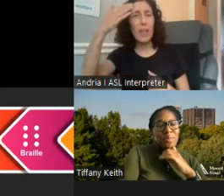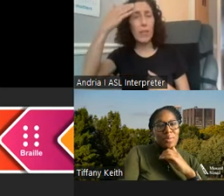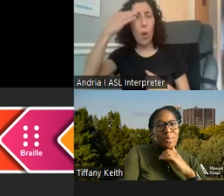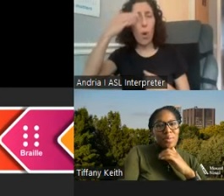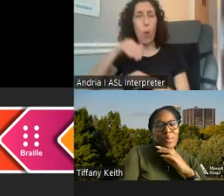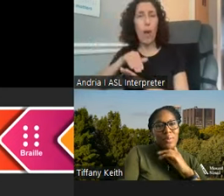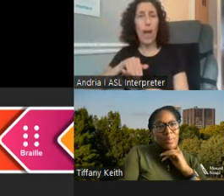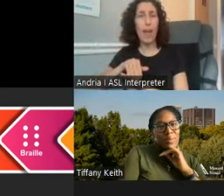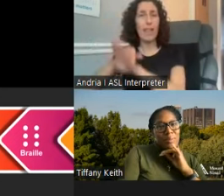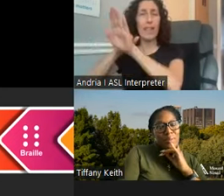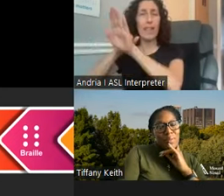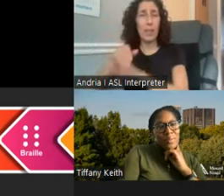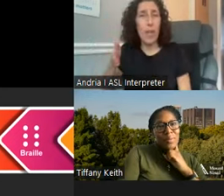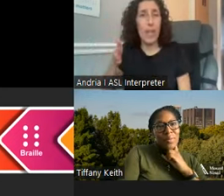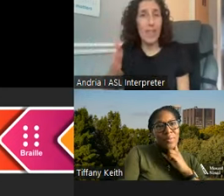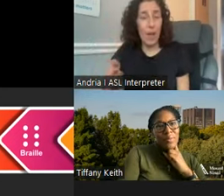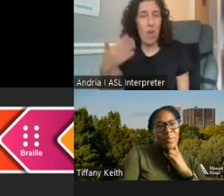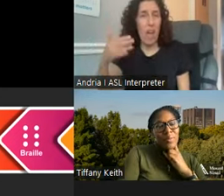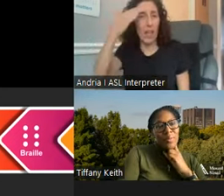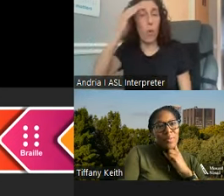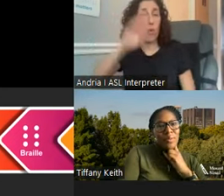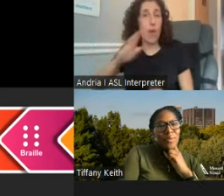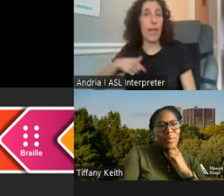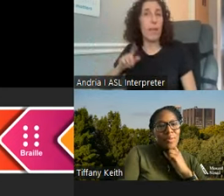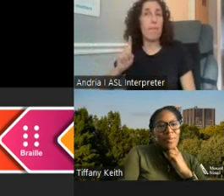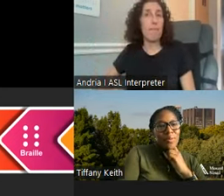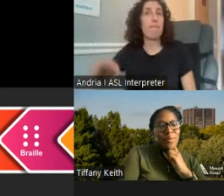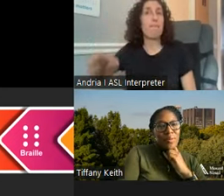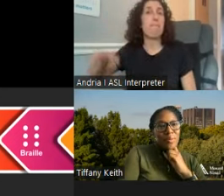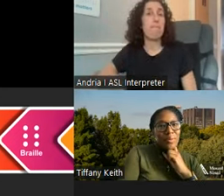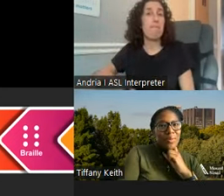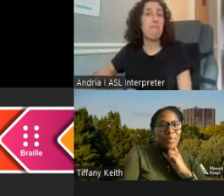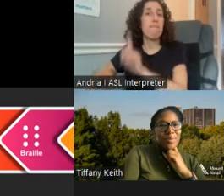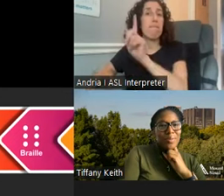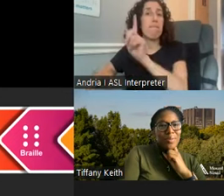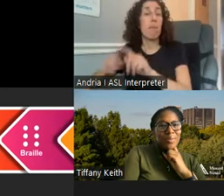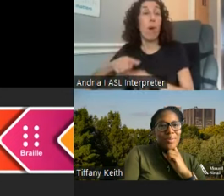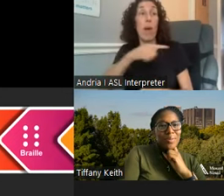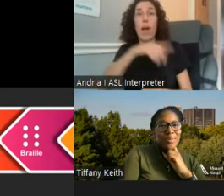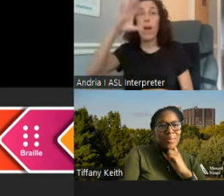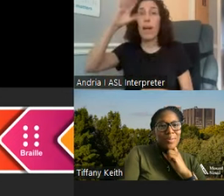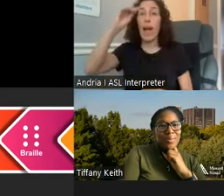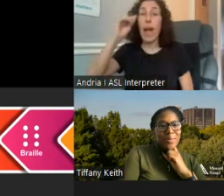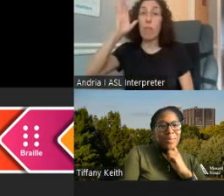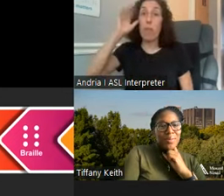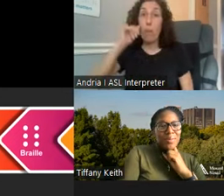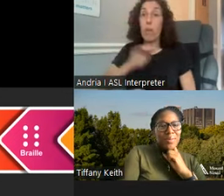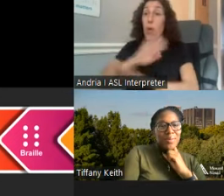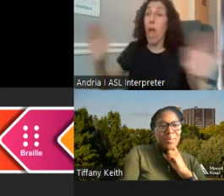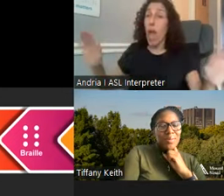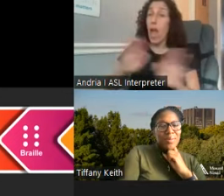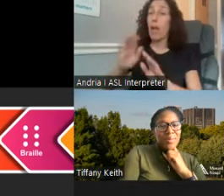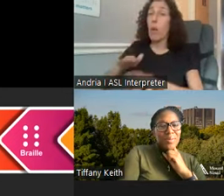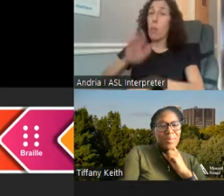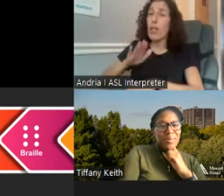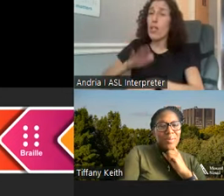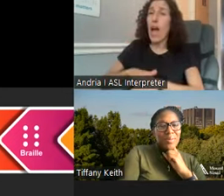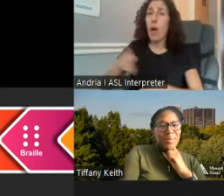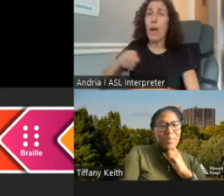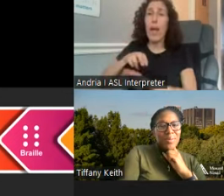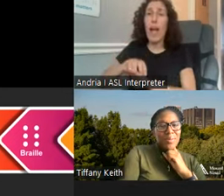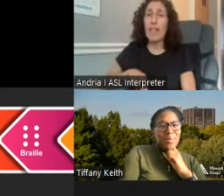so we keep walking, and as we get closer, he gets closer and louder. Hey, that's an escalator. That's an escalator. Watch out, dude. And